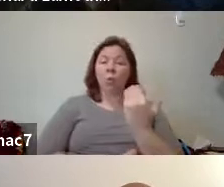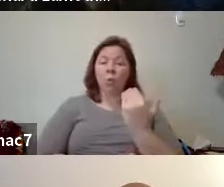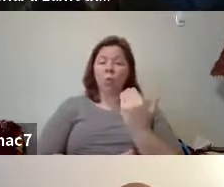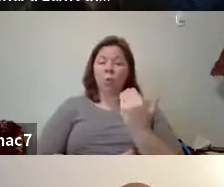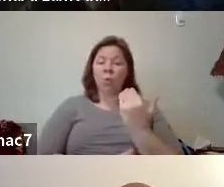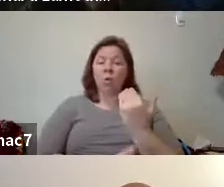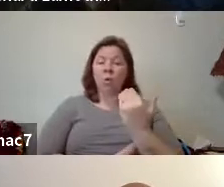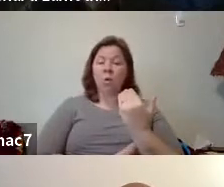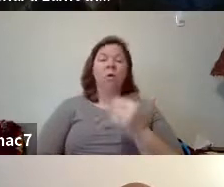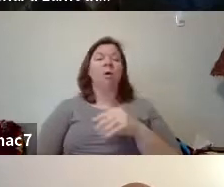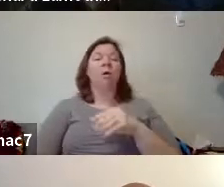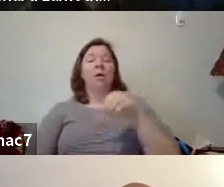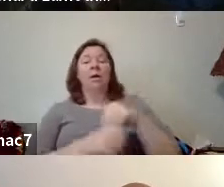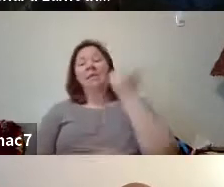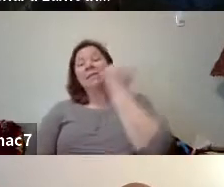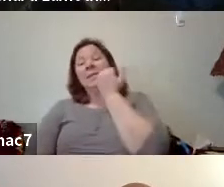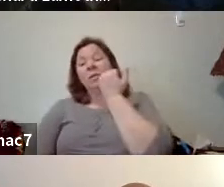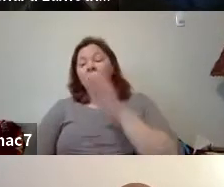In dental school,